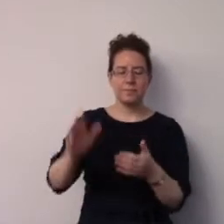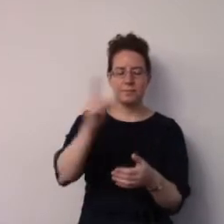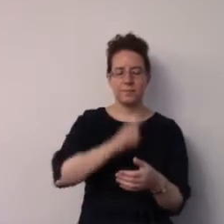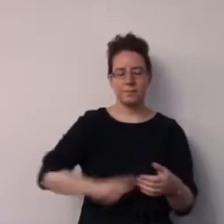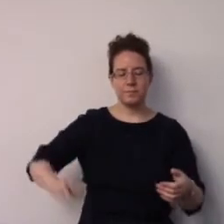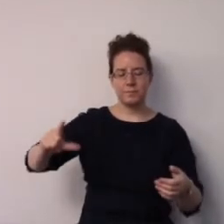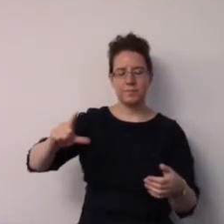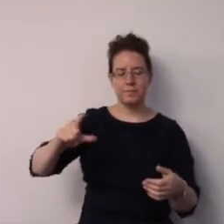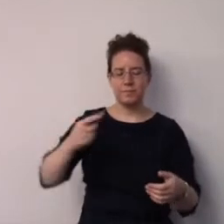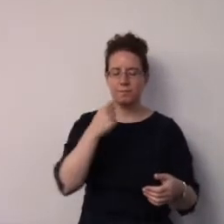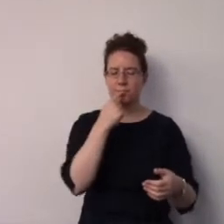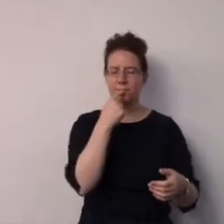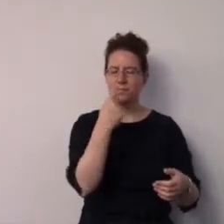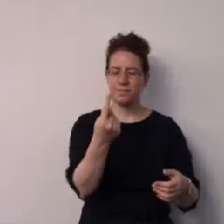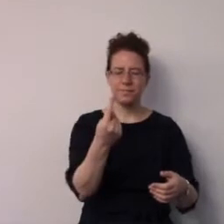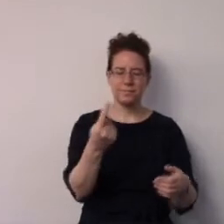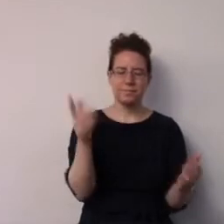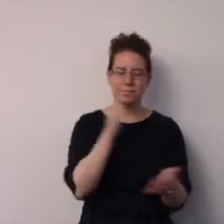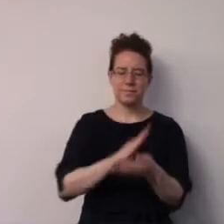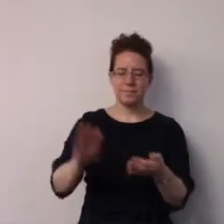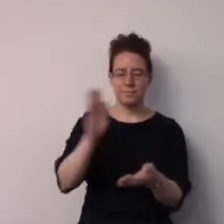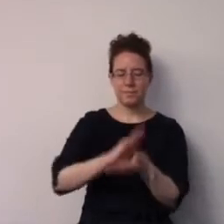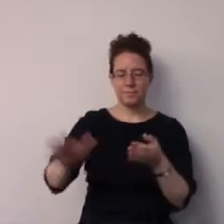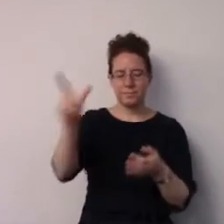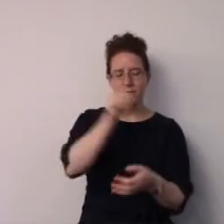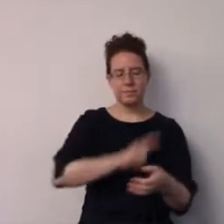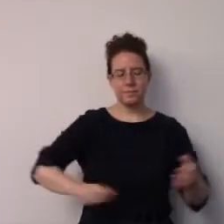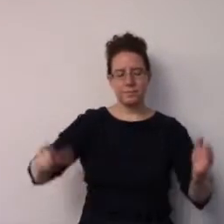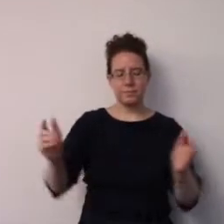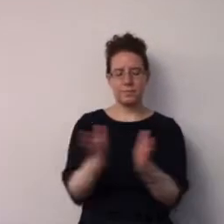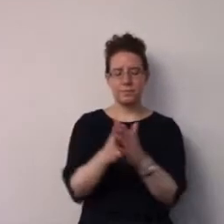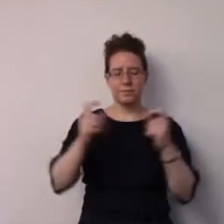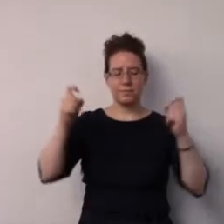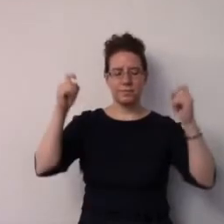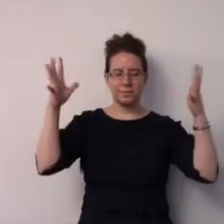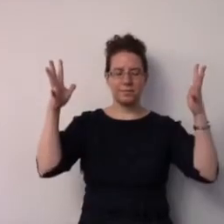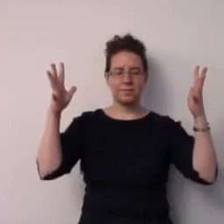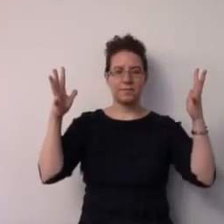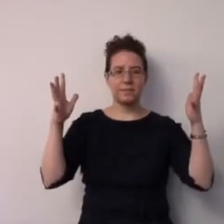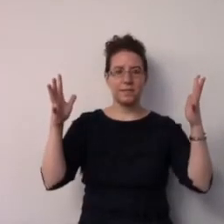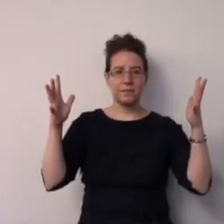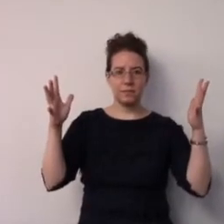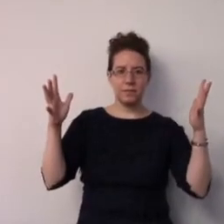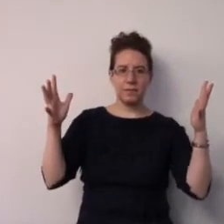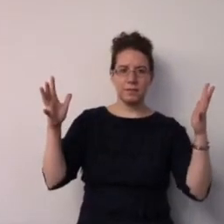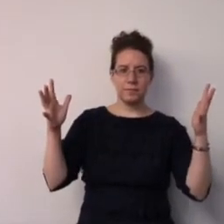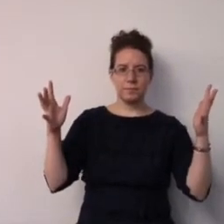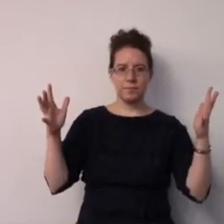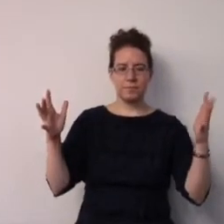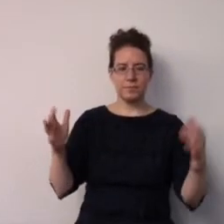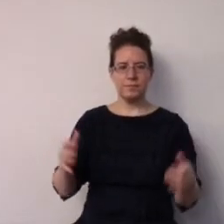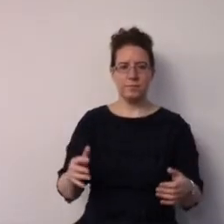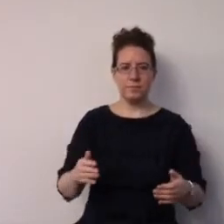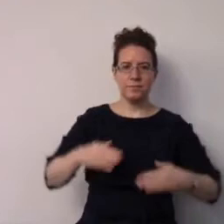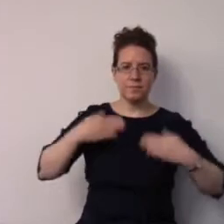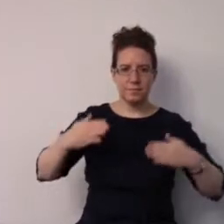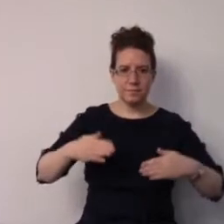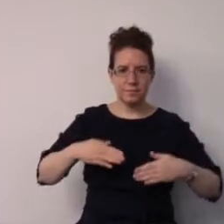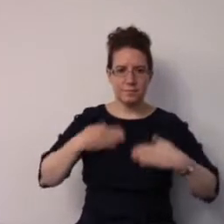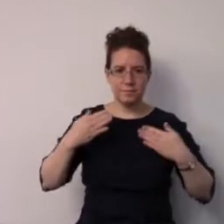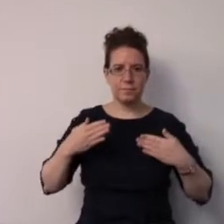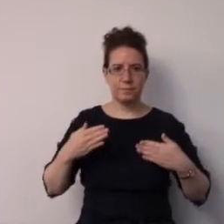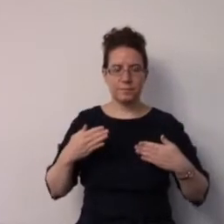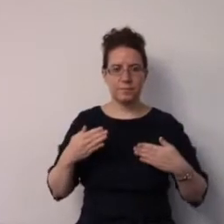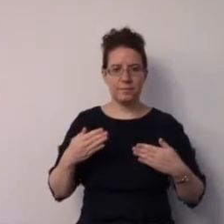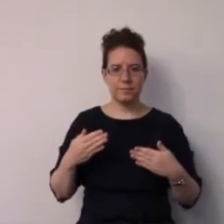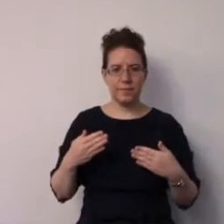Hallelujah. We are so grateful that the Lord has brought us through. Yes. And